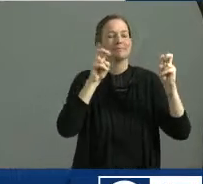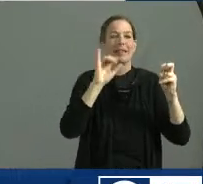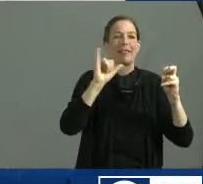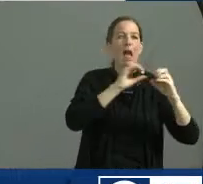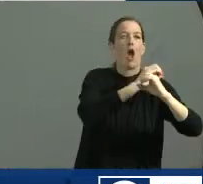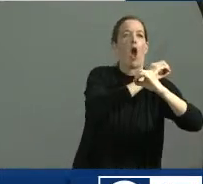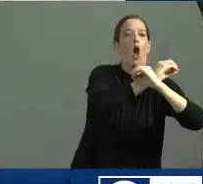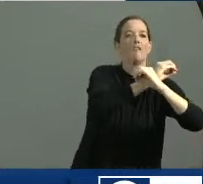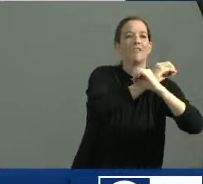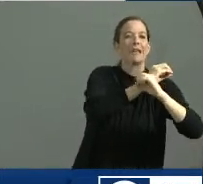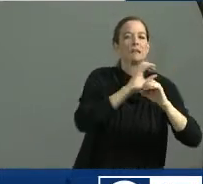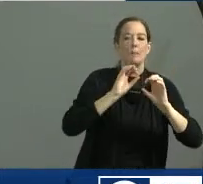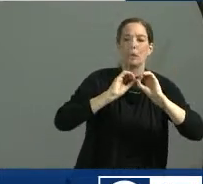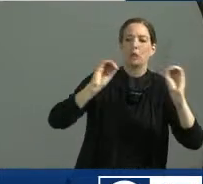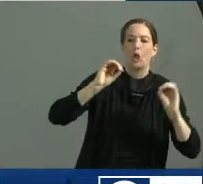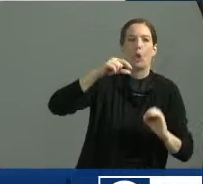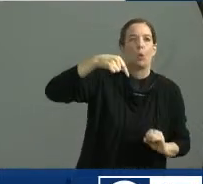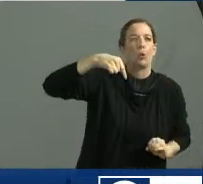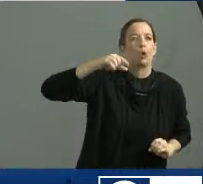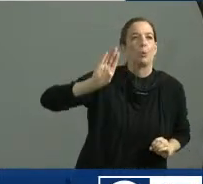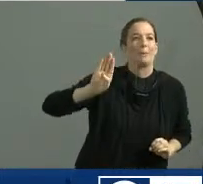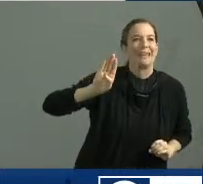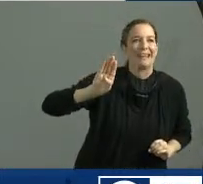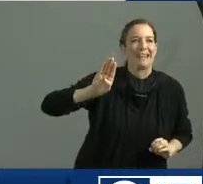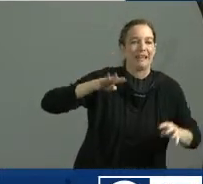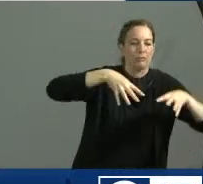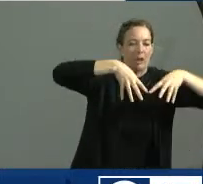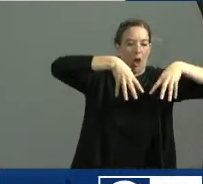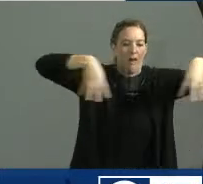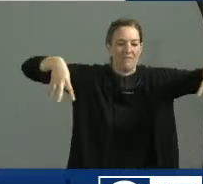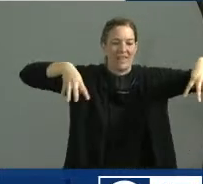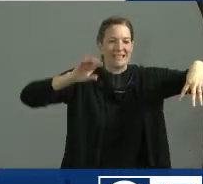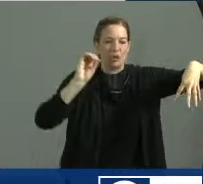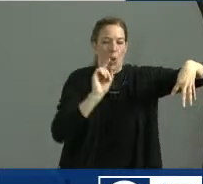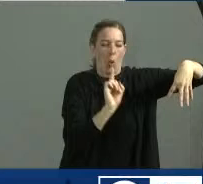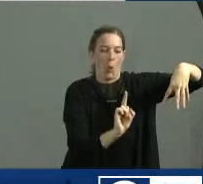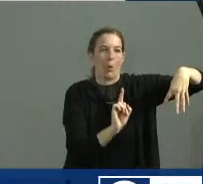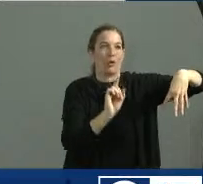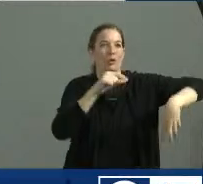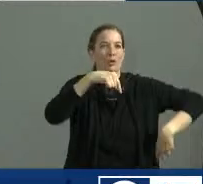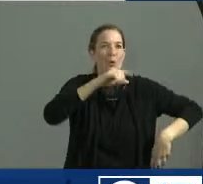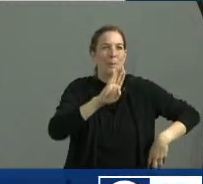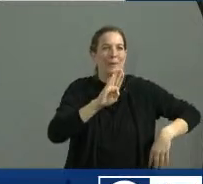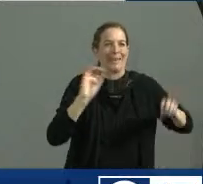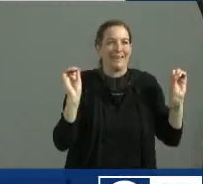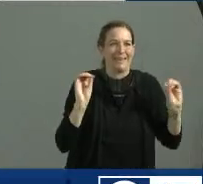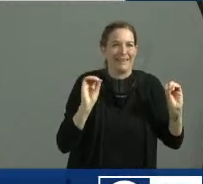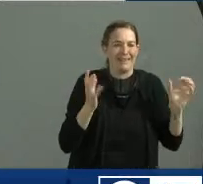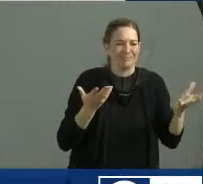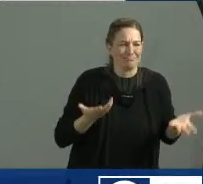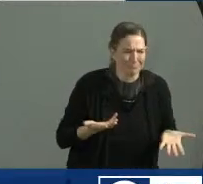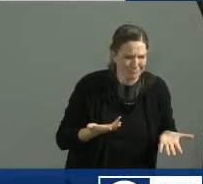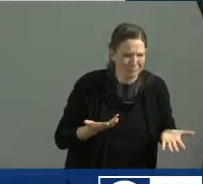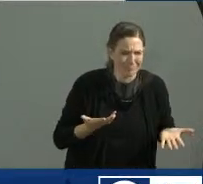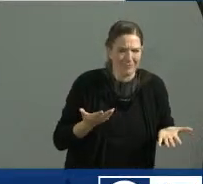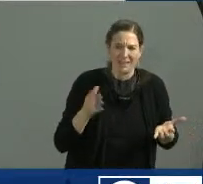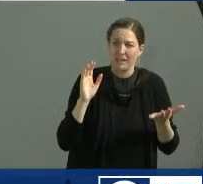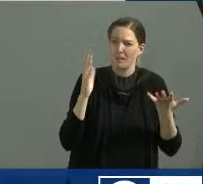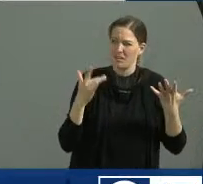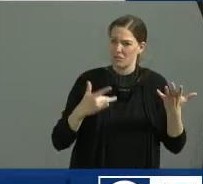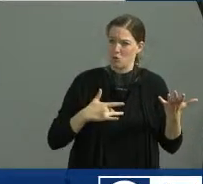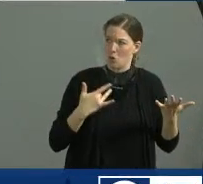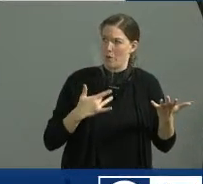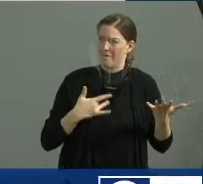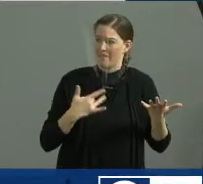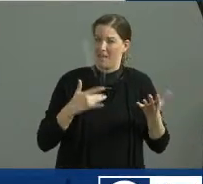first question, how important is it right now for our governor to be with you